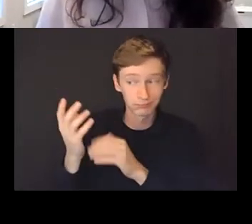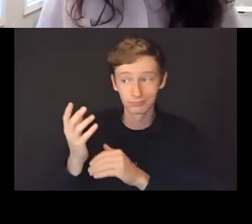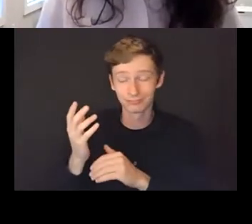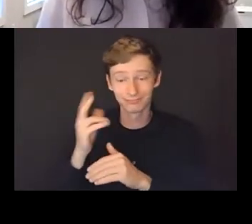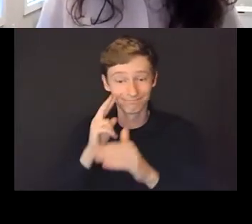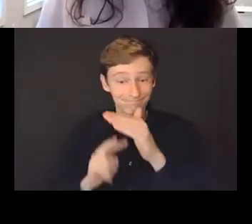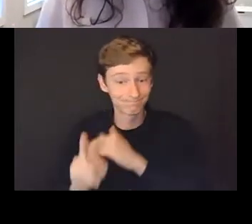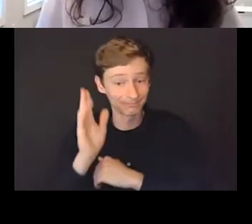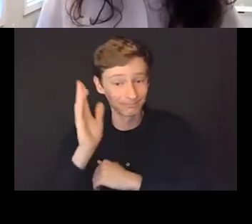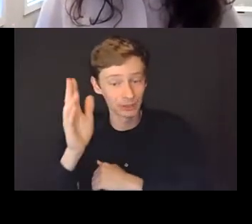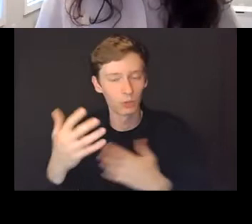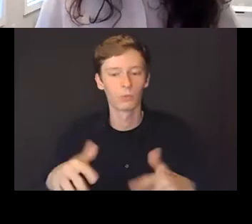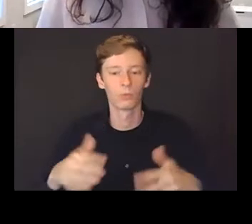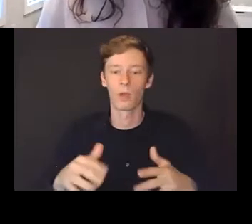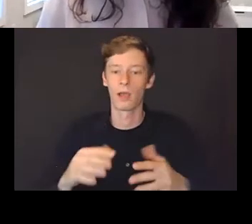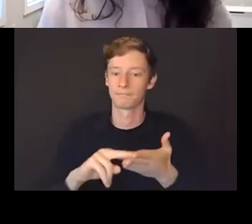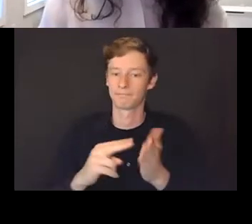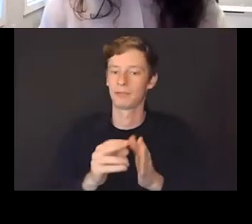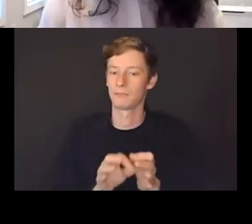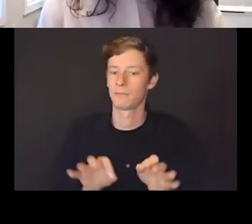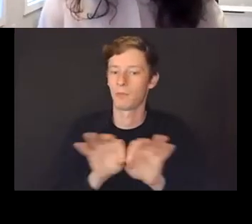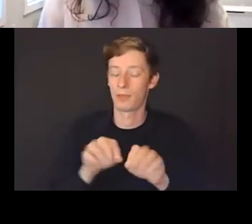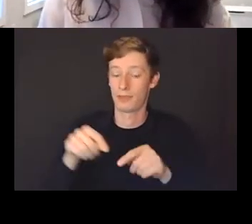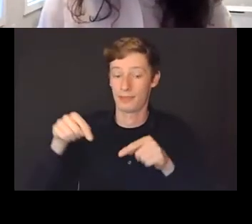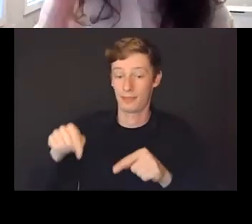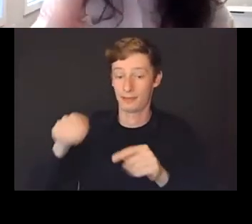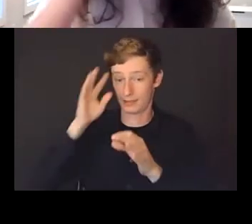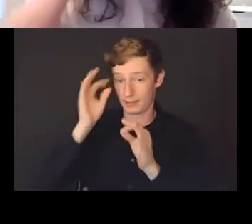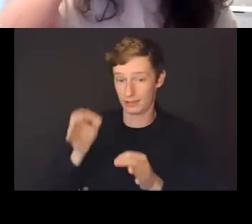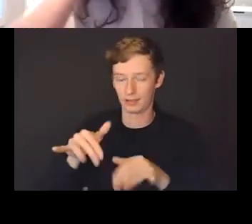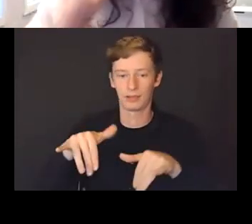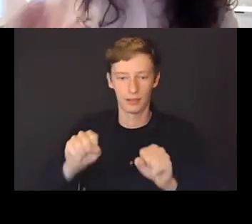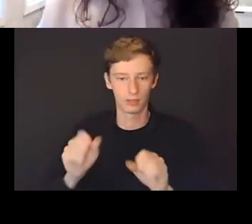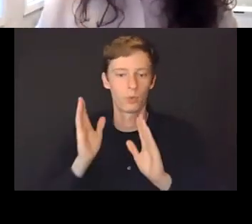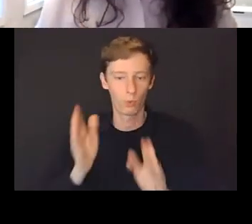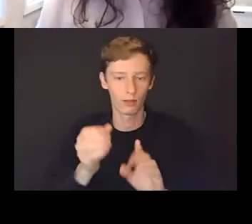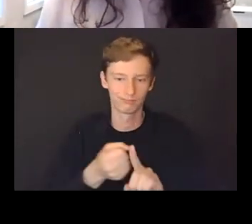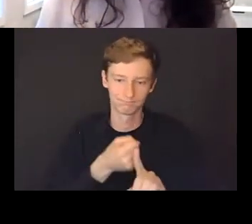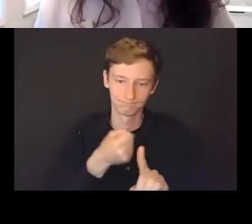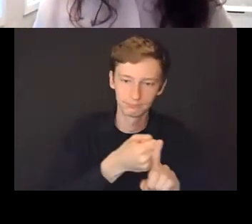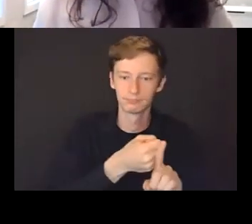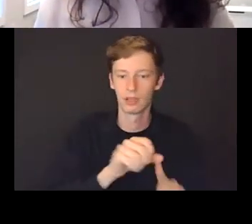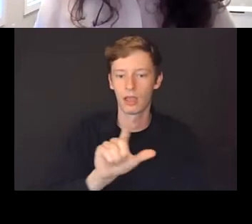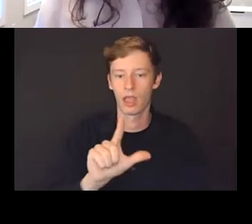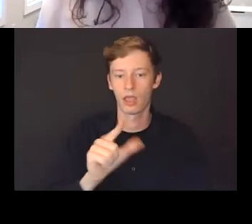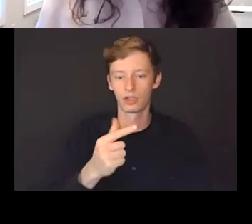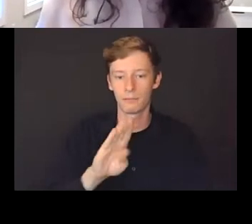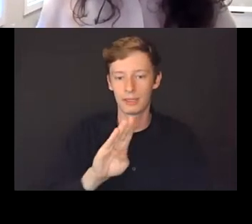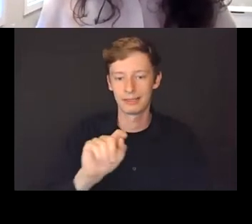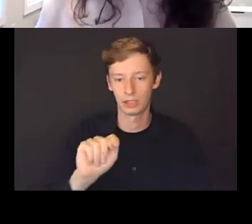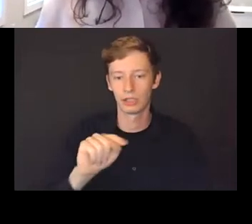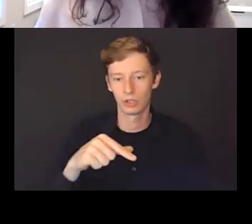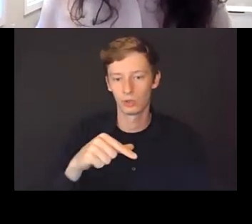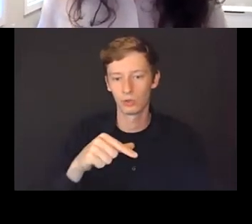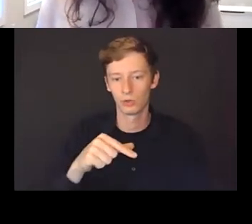critical that we recognize that this decision will impact the LGBTQ community, specifically transgender men